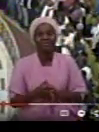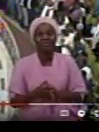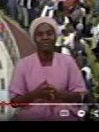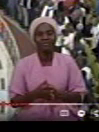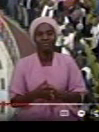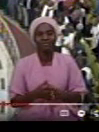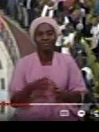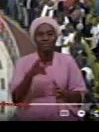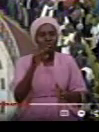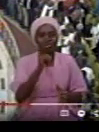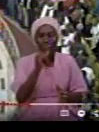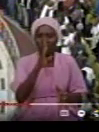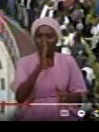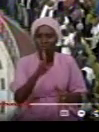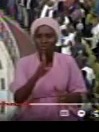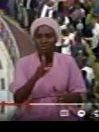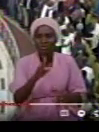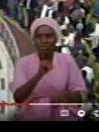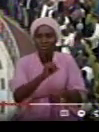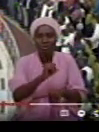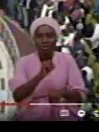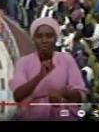You'll not be walking by sight.